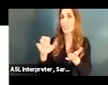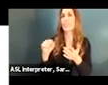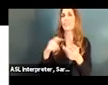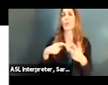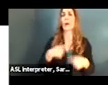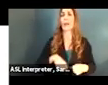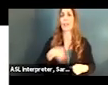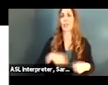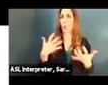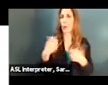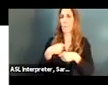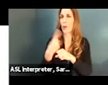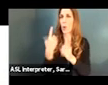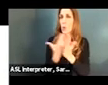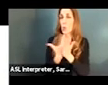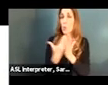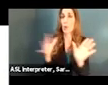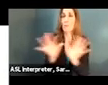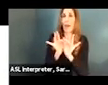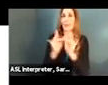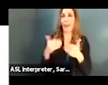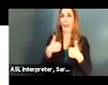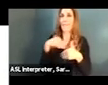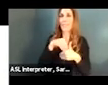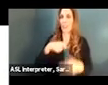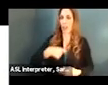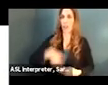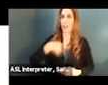magnetic. We're making all kinds of things. So if there's ever